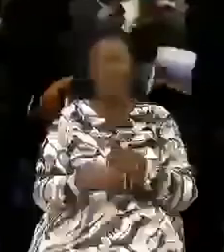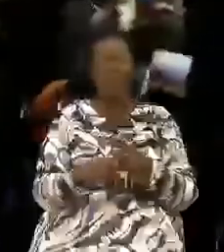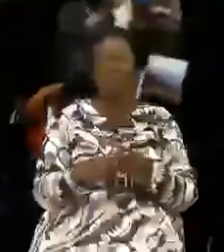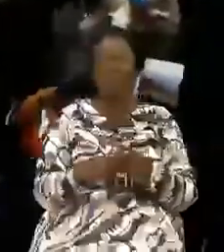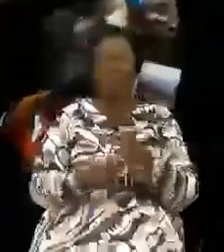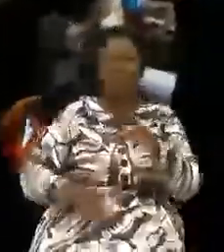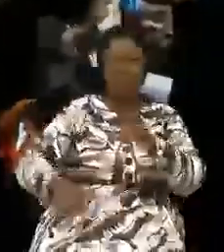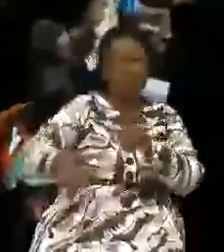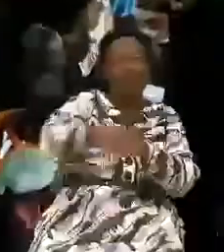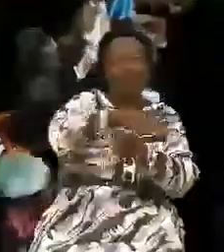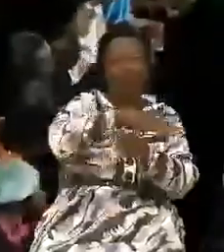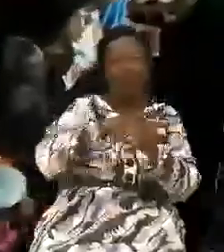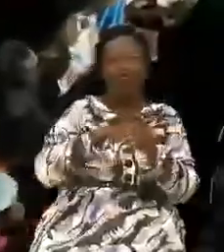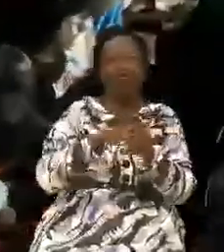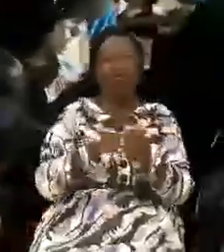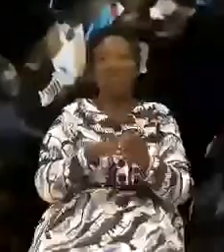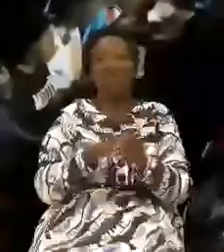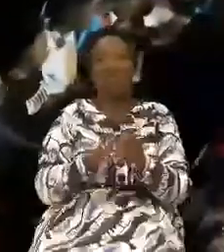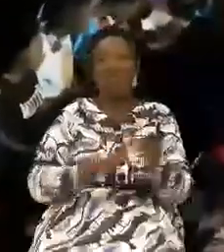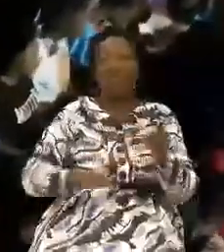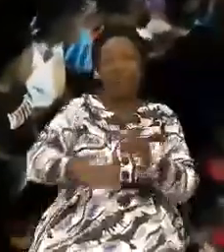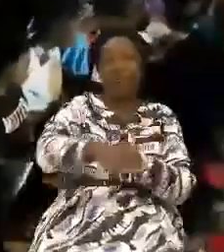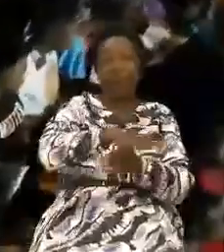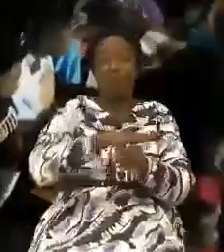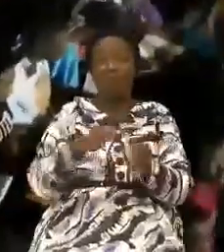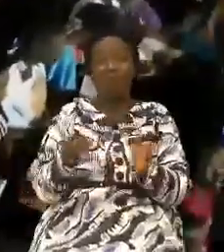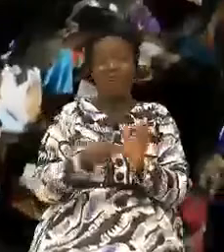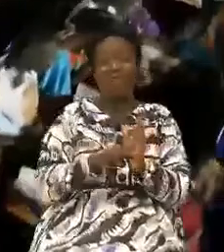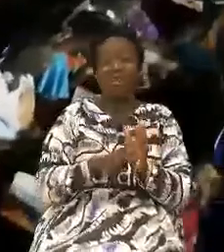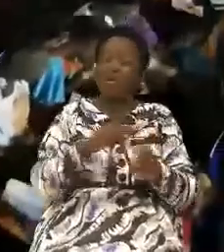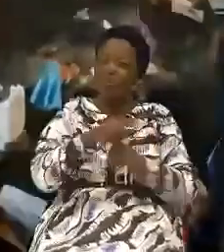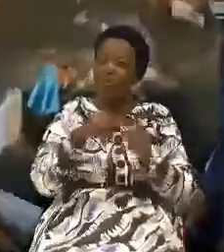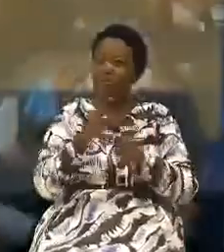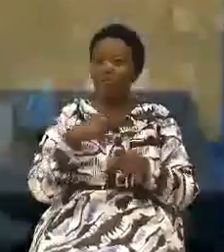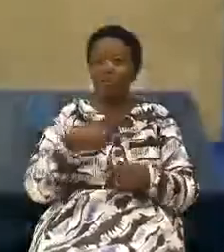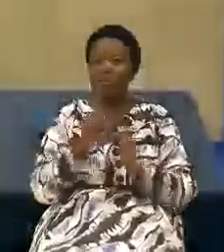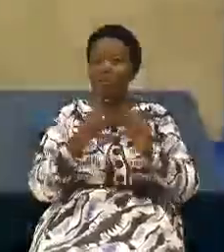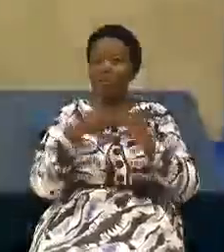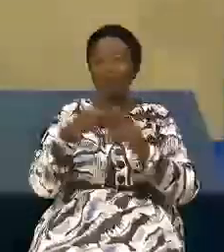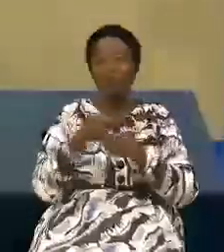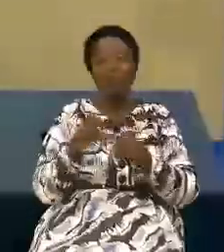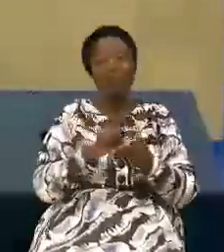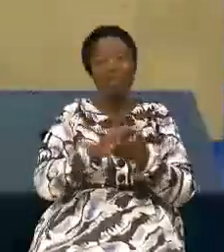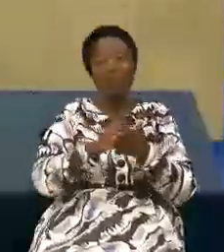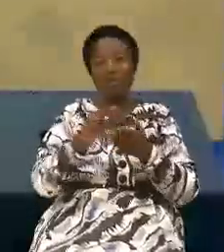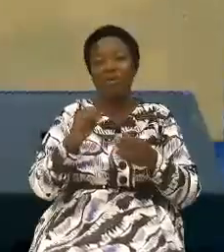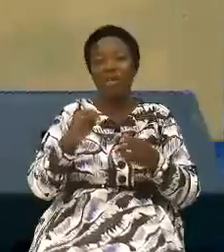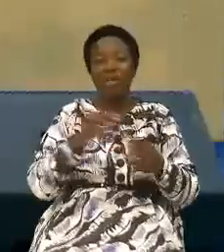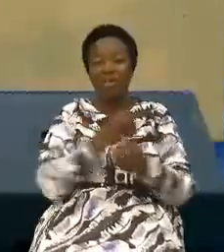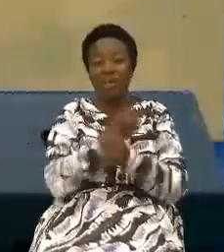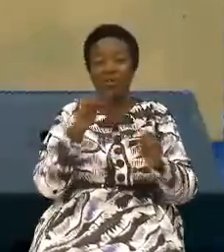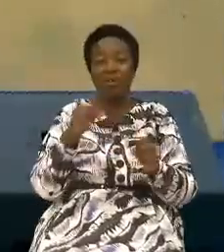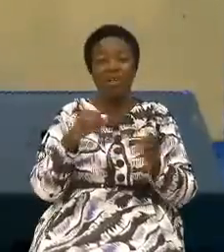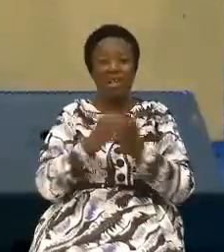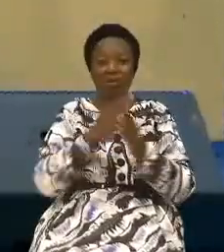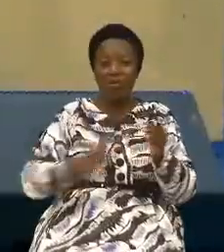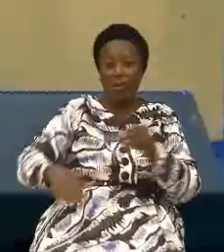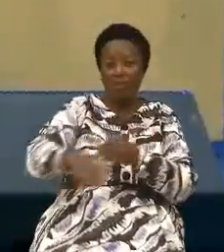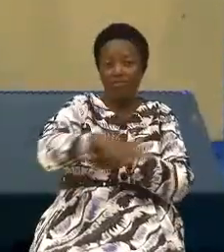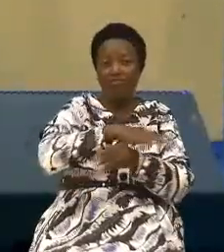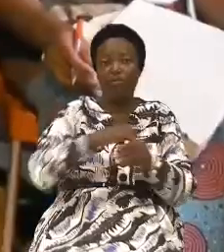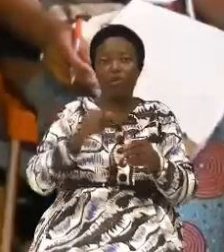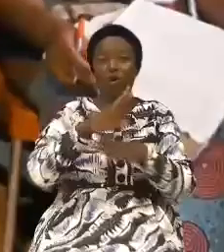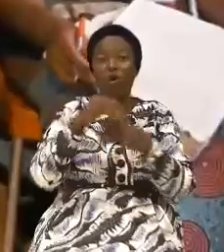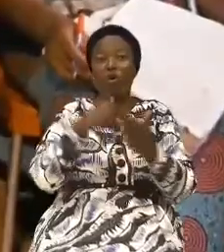saturation. Saturation. When we talk about salvation, it will saturate the whole of your